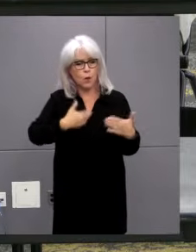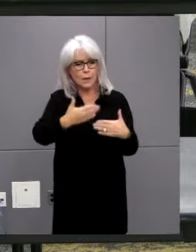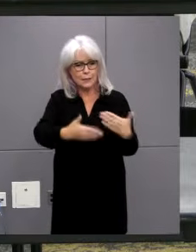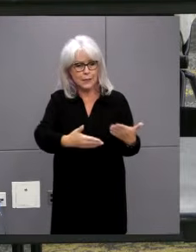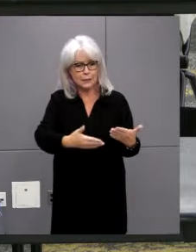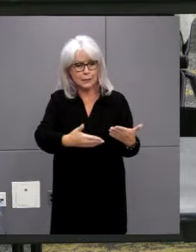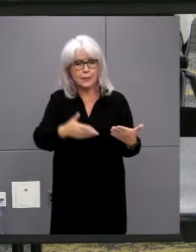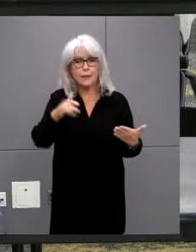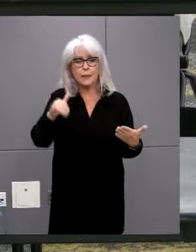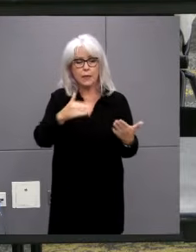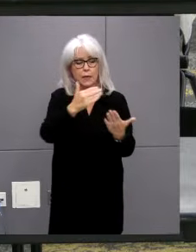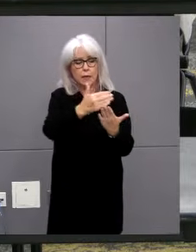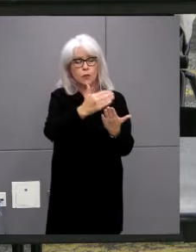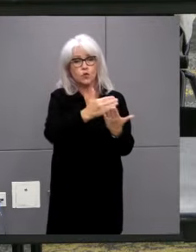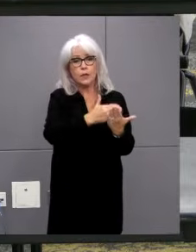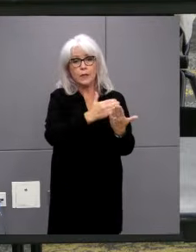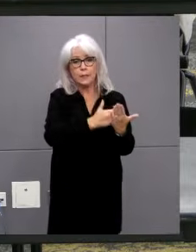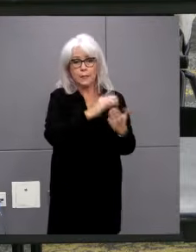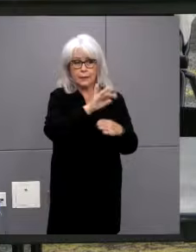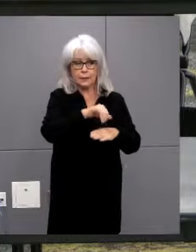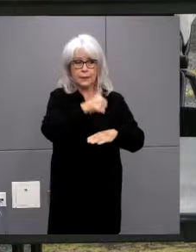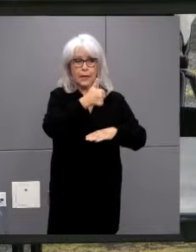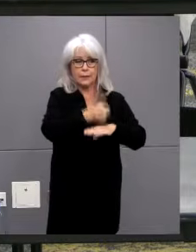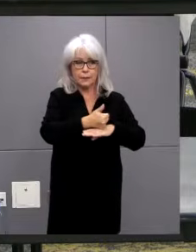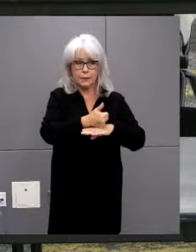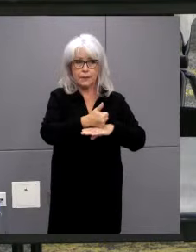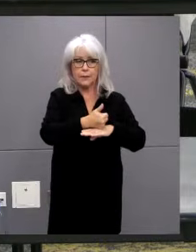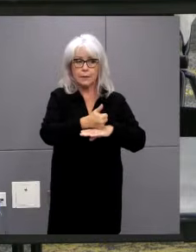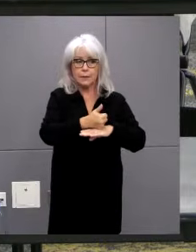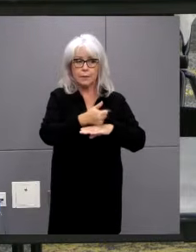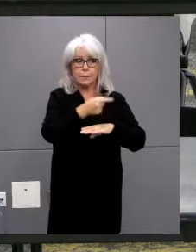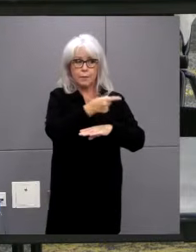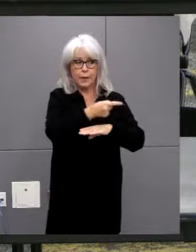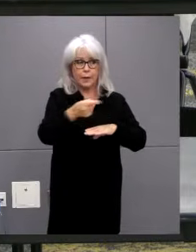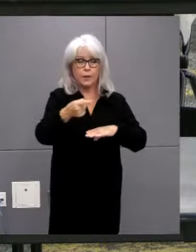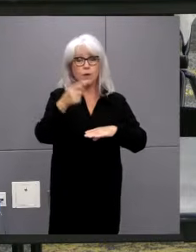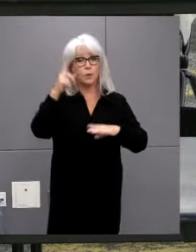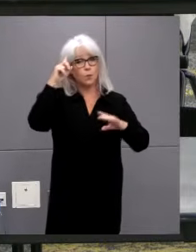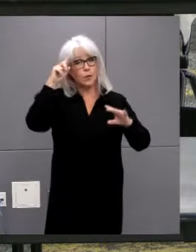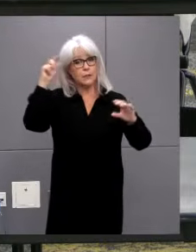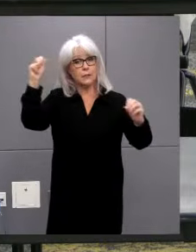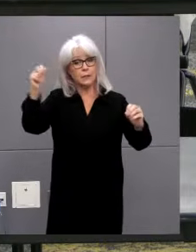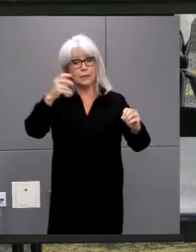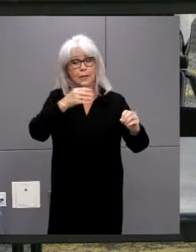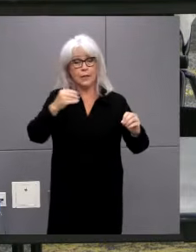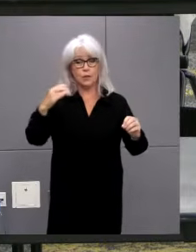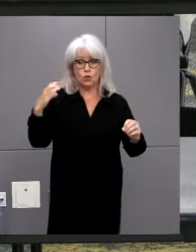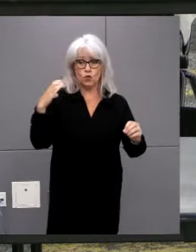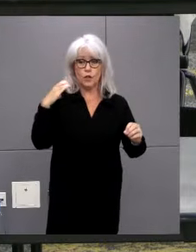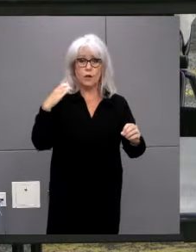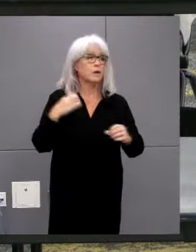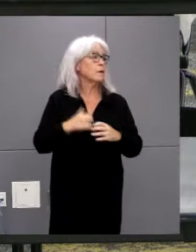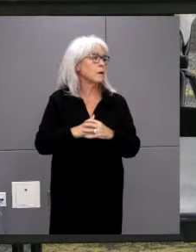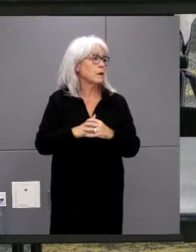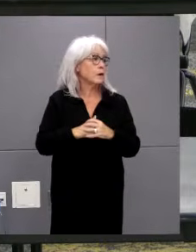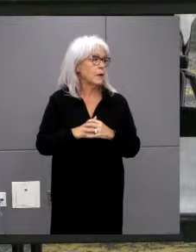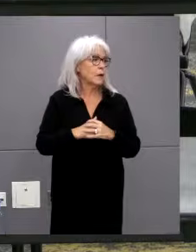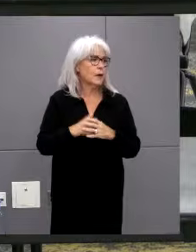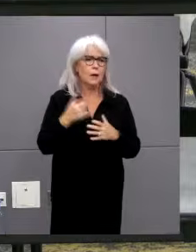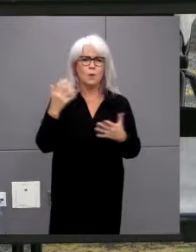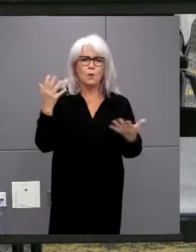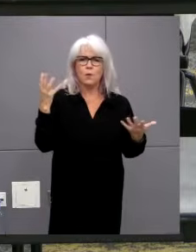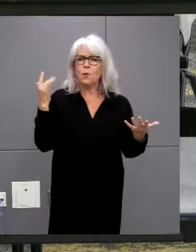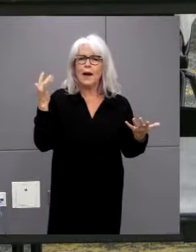is that the agenda is set by the president and the chair of the board. Correct. How is it